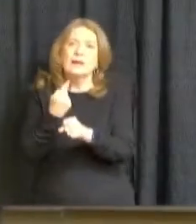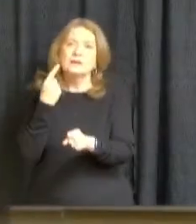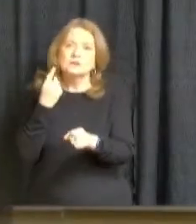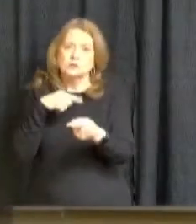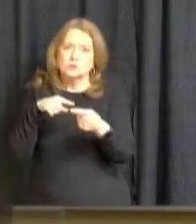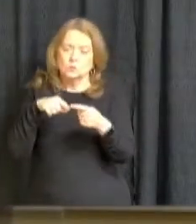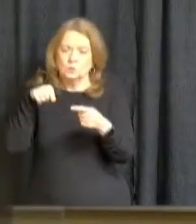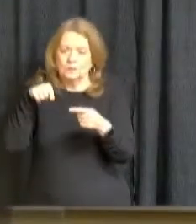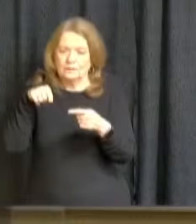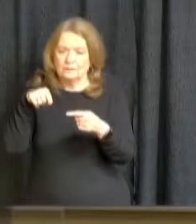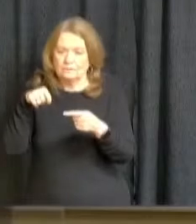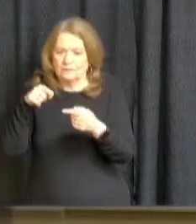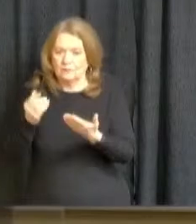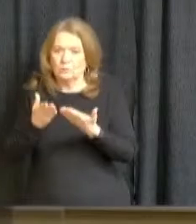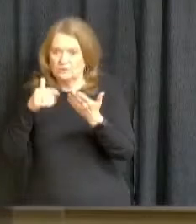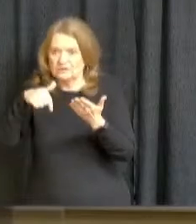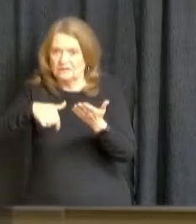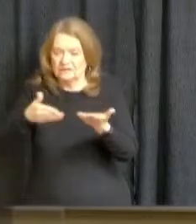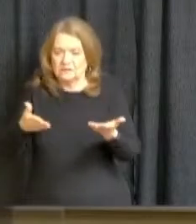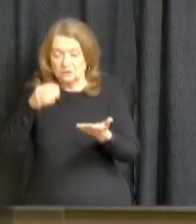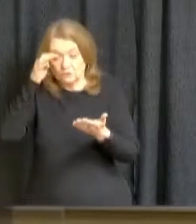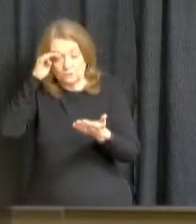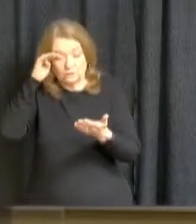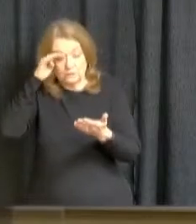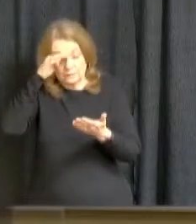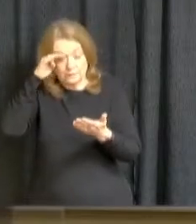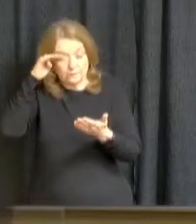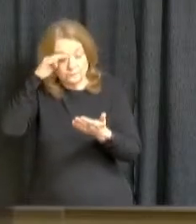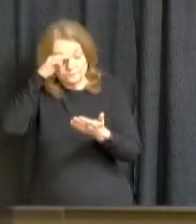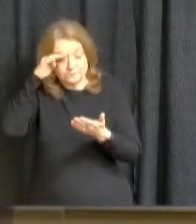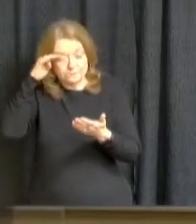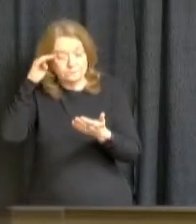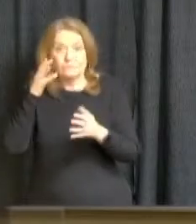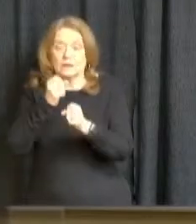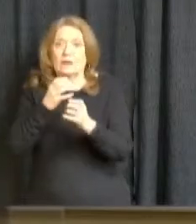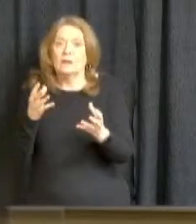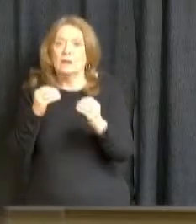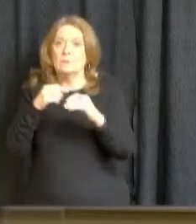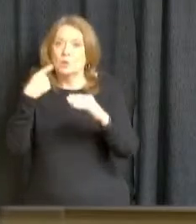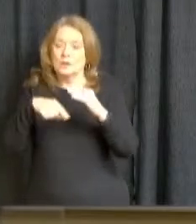this came through, I remember getting a lot more emails about it than we did this time.